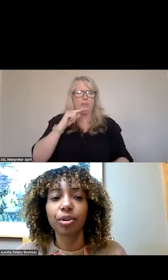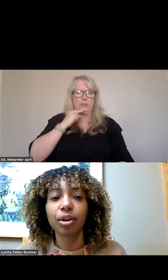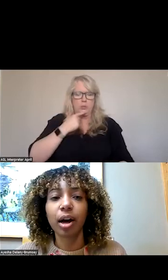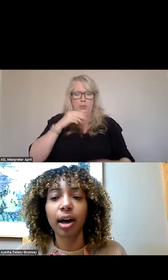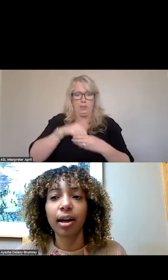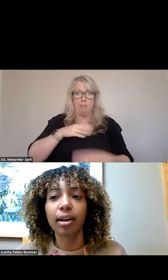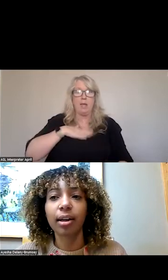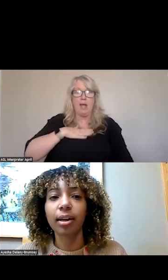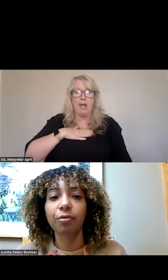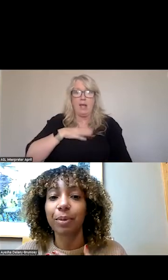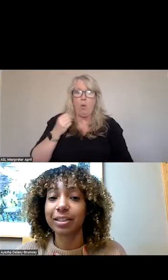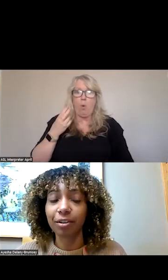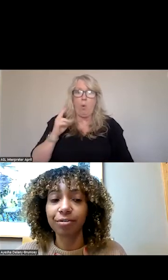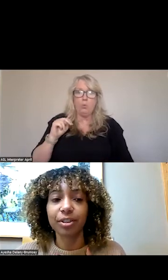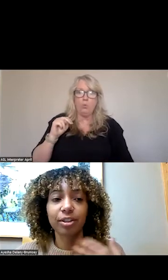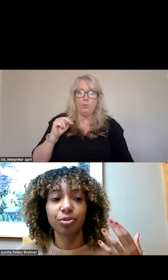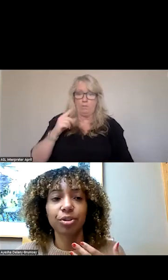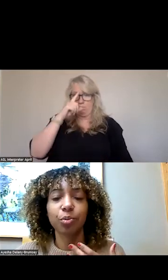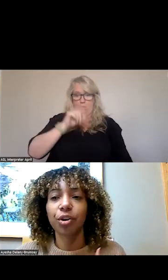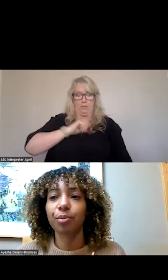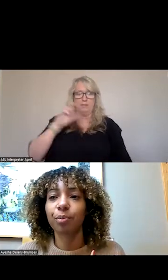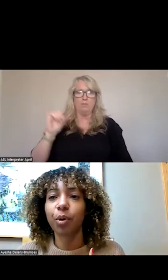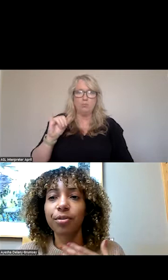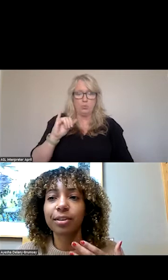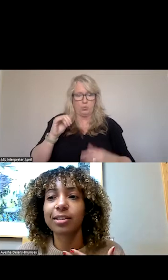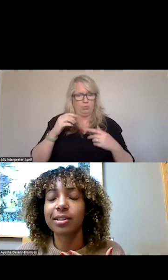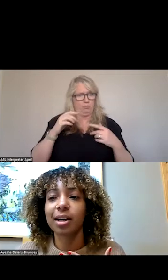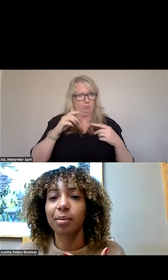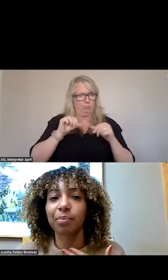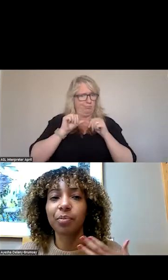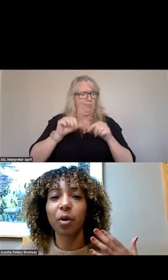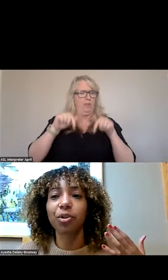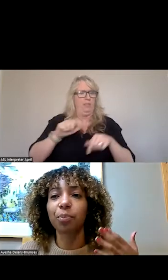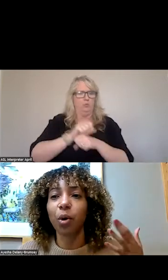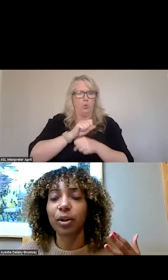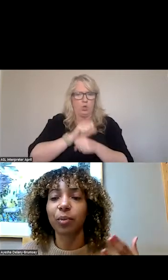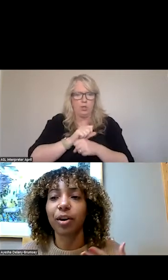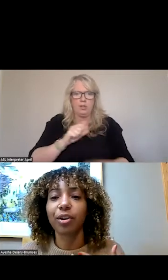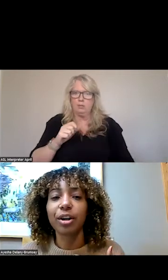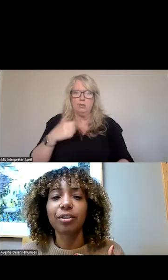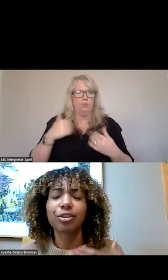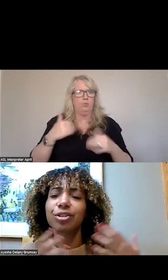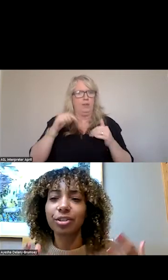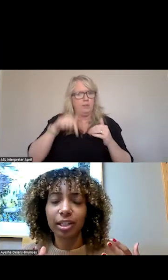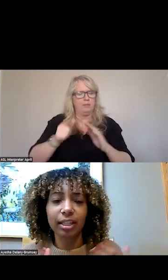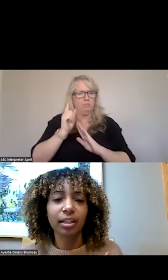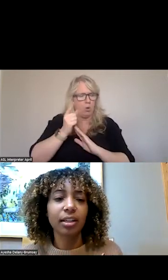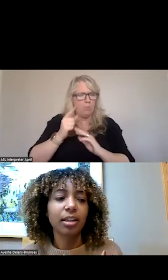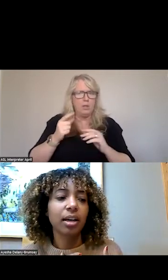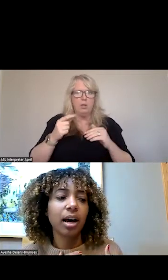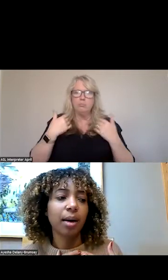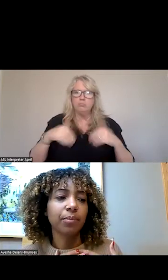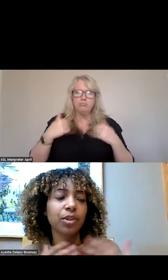own, for myself as I do this work, both that this is a real moment where there's such